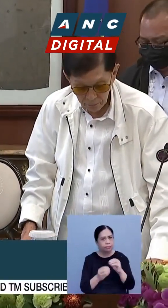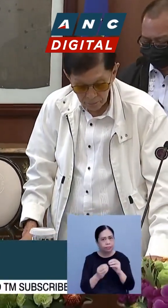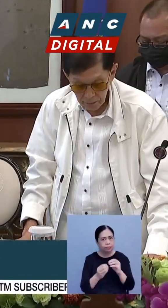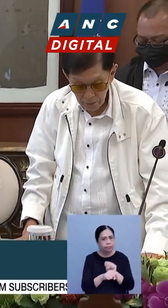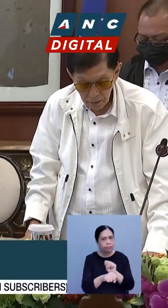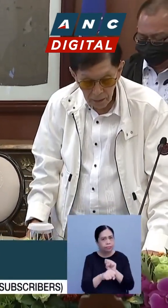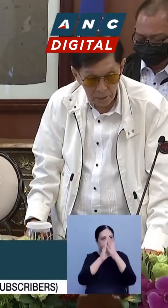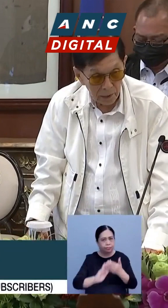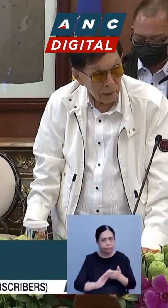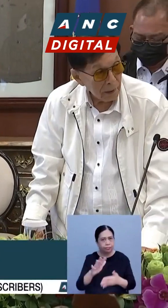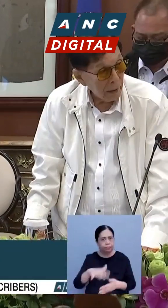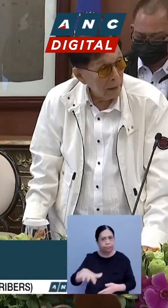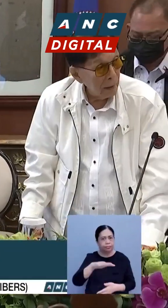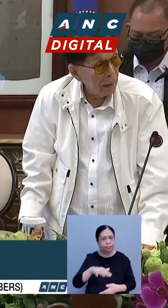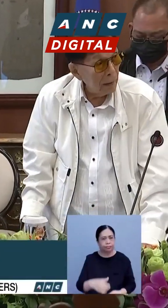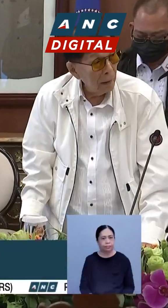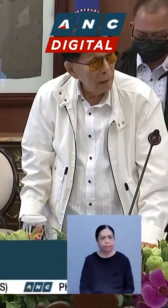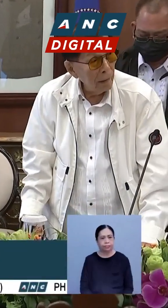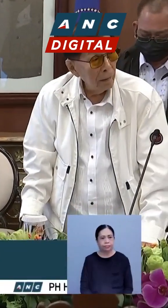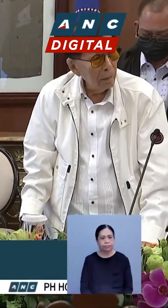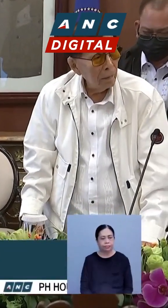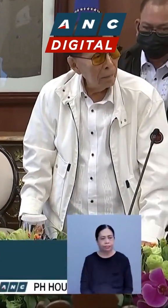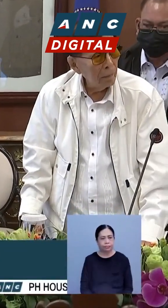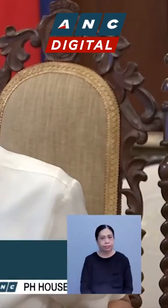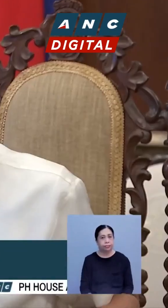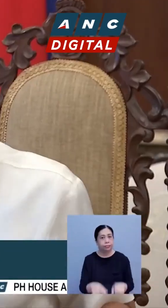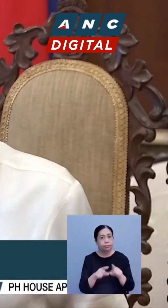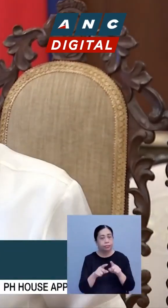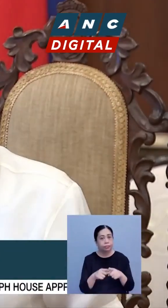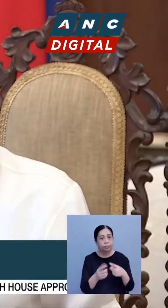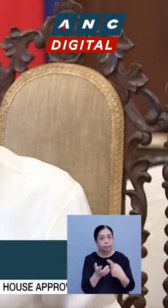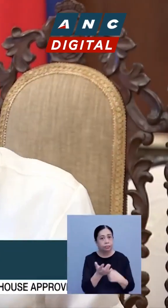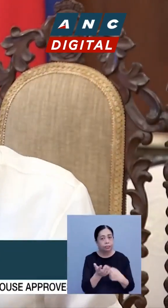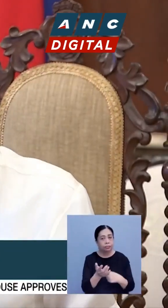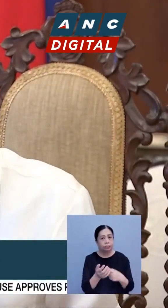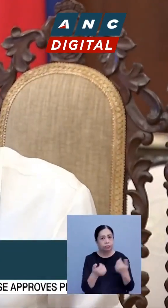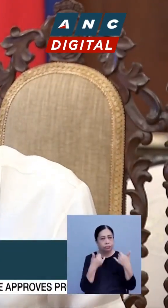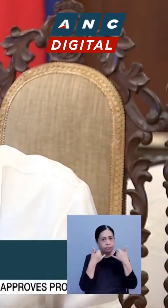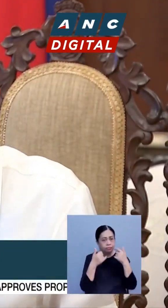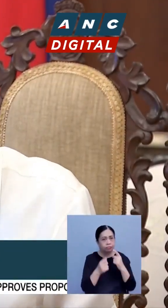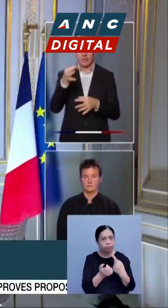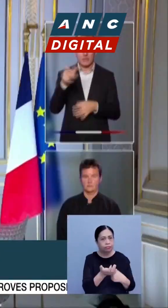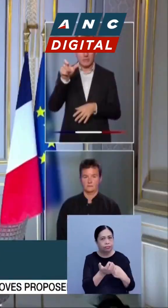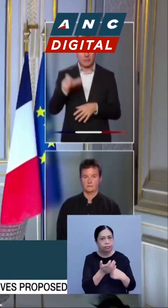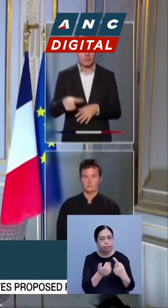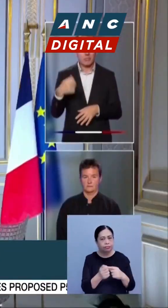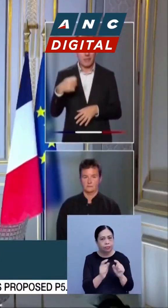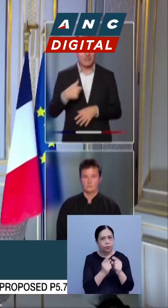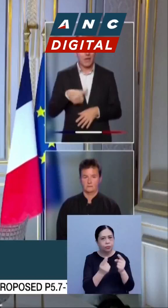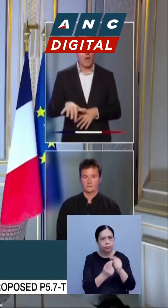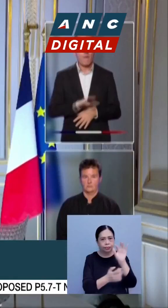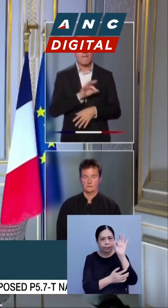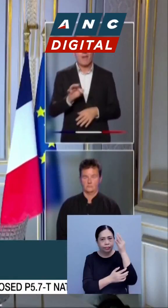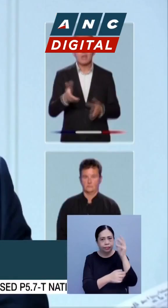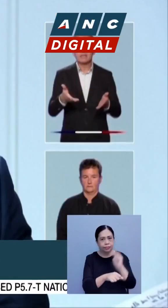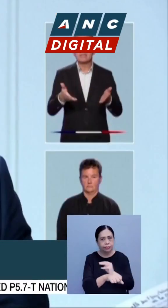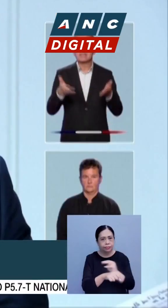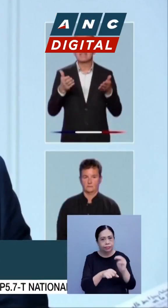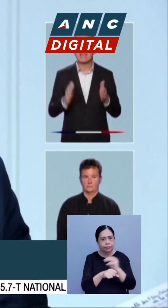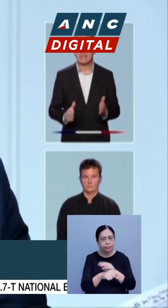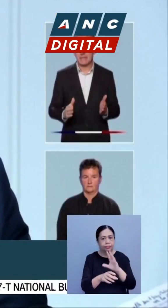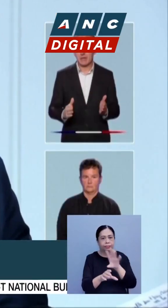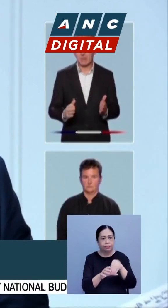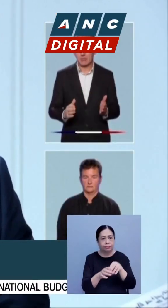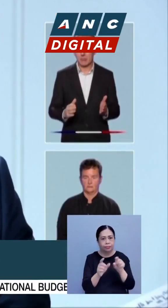stability in the disputed waters. Also discussed during that call, the upcoming visit of a group of French ministers as part of efforts